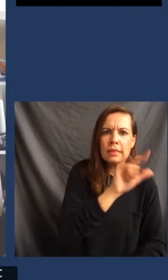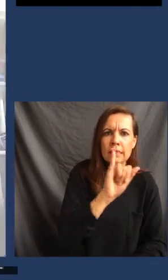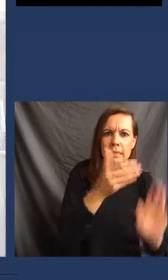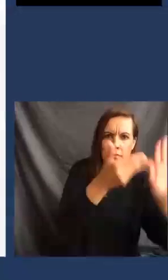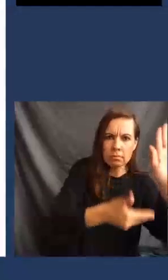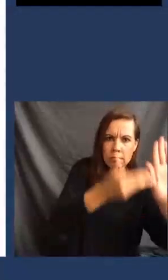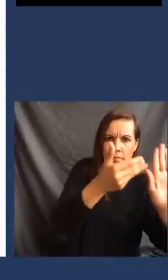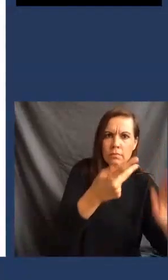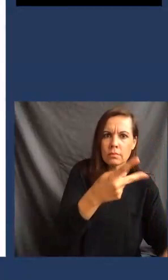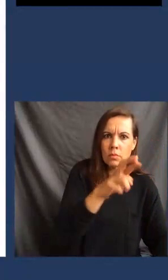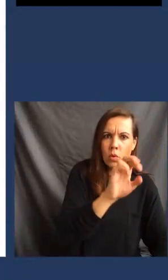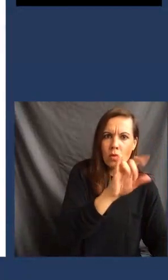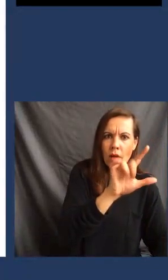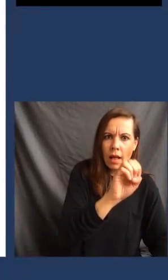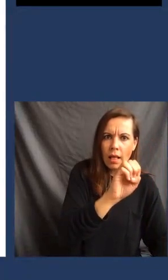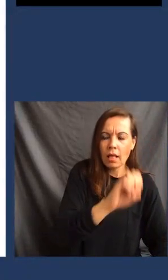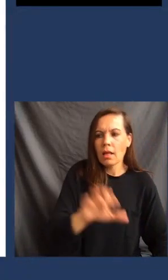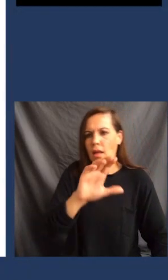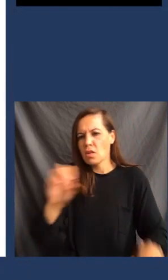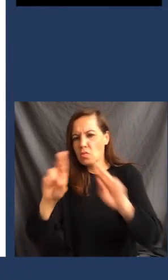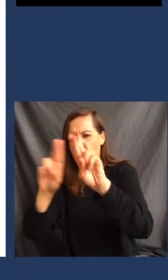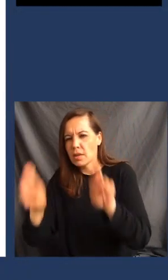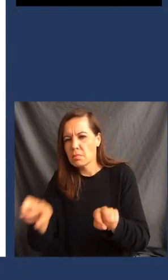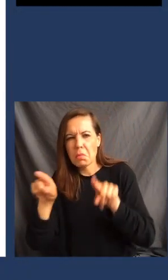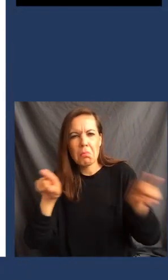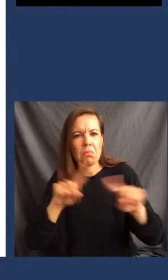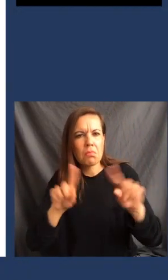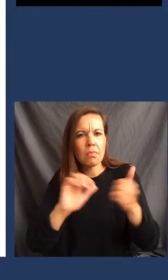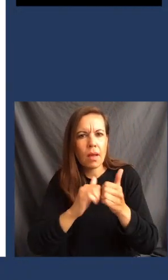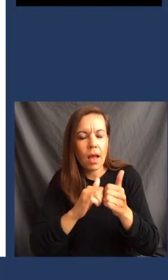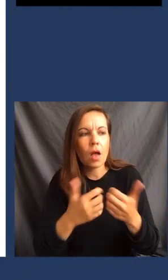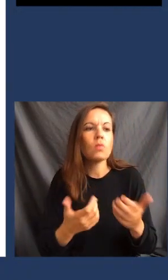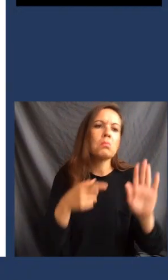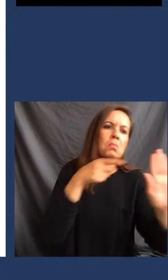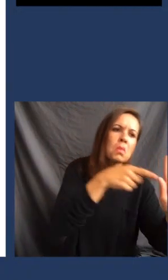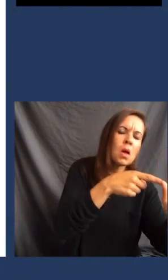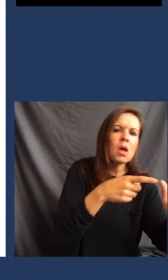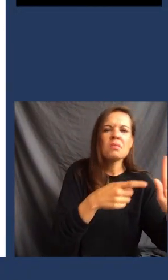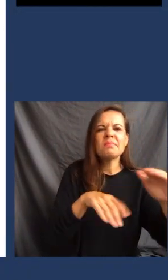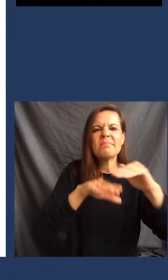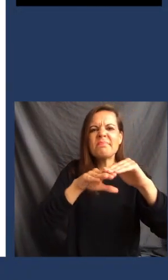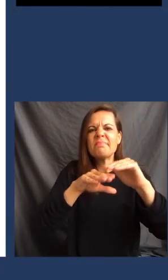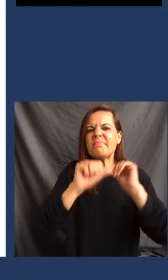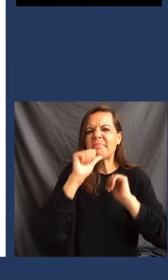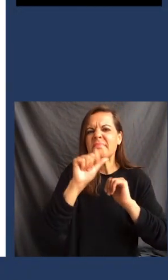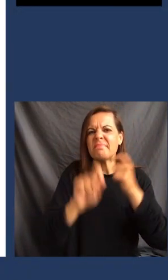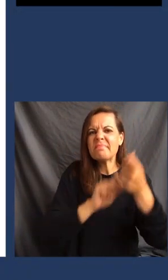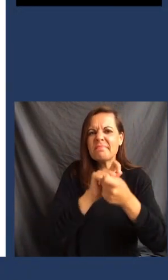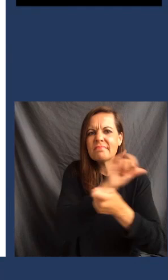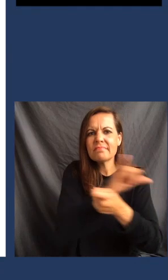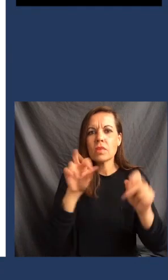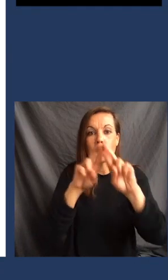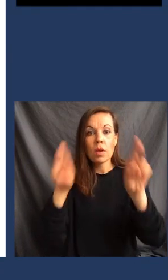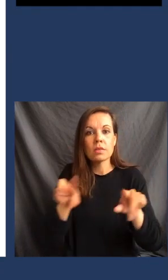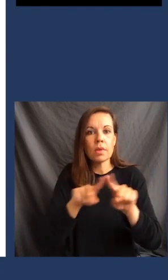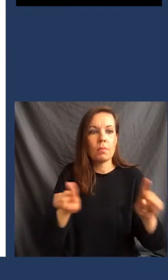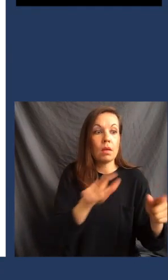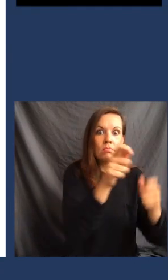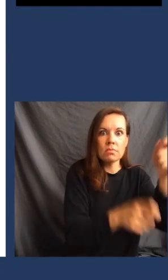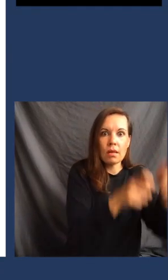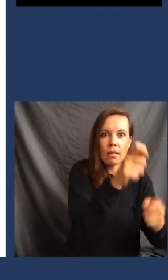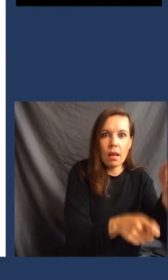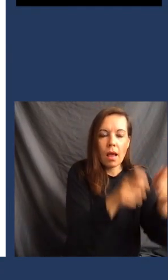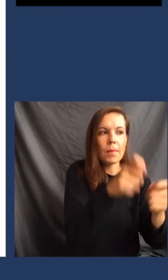resume? You would want to think of your LinkedIn profile as less of a resume and more as a dynamic digital profile that's